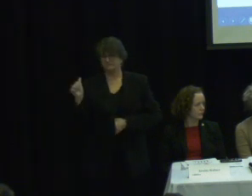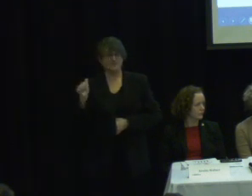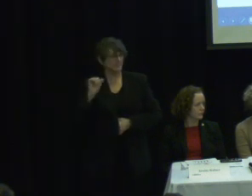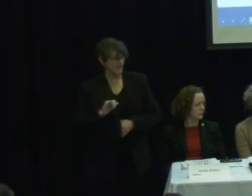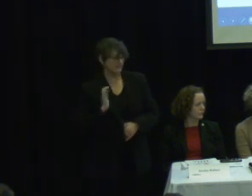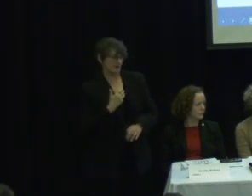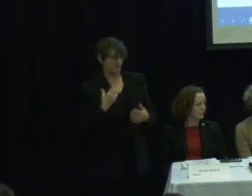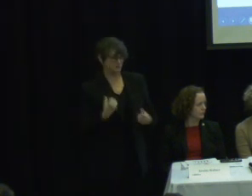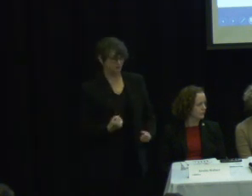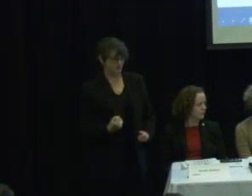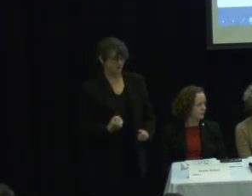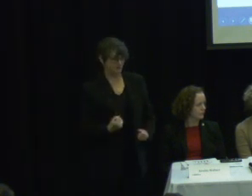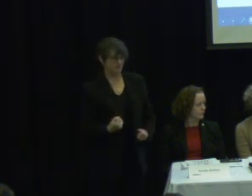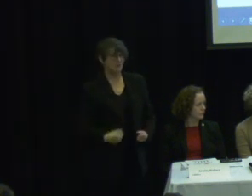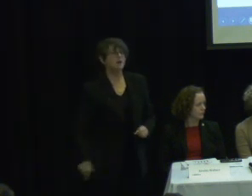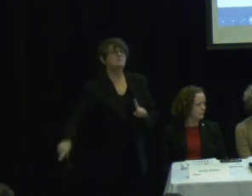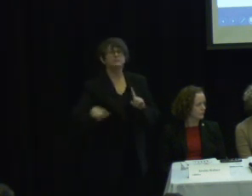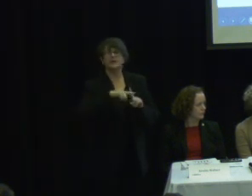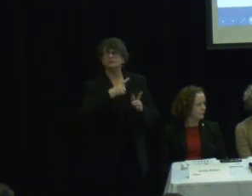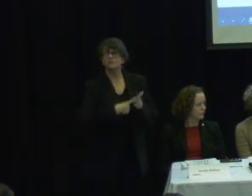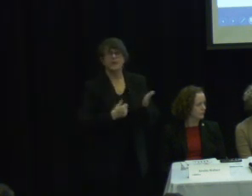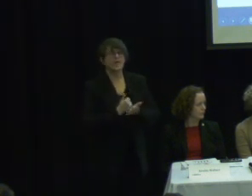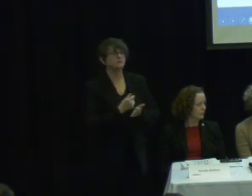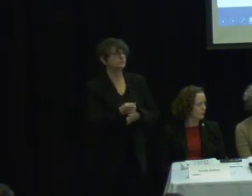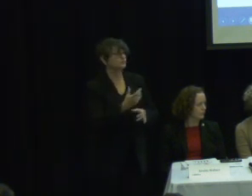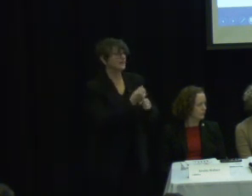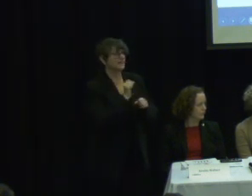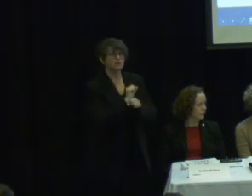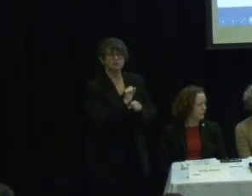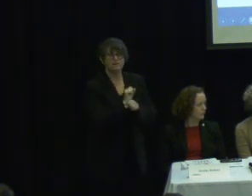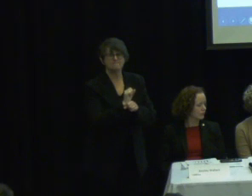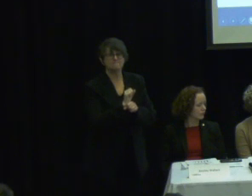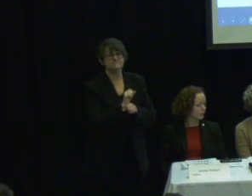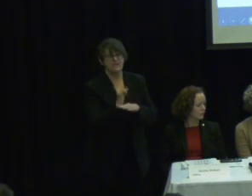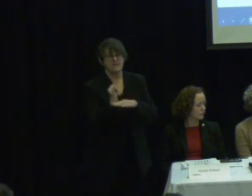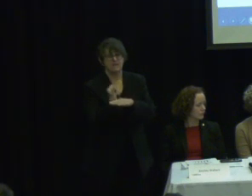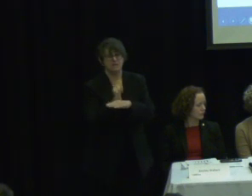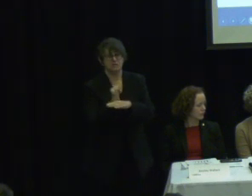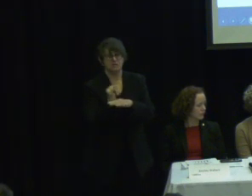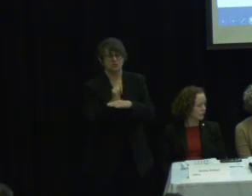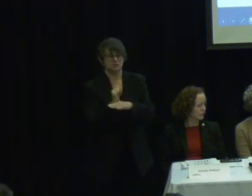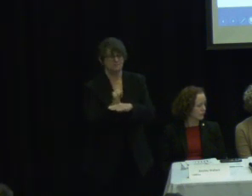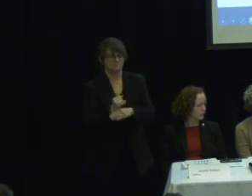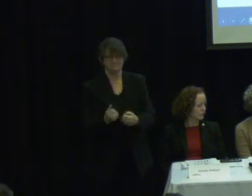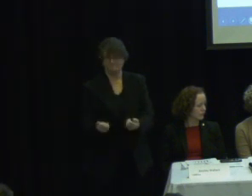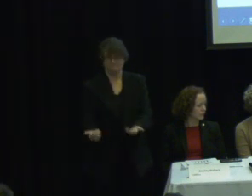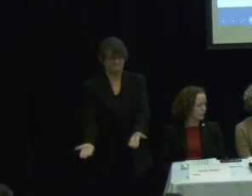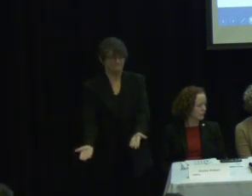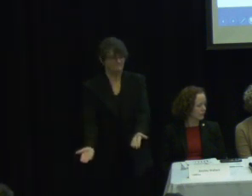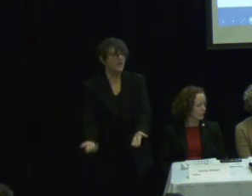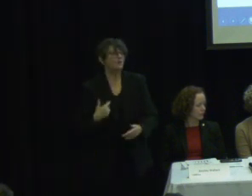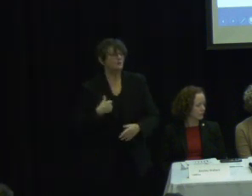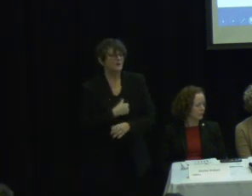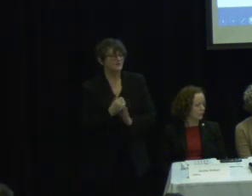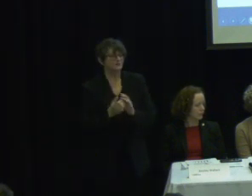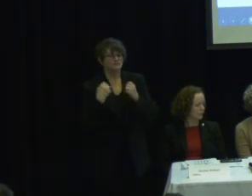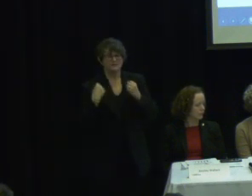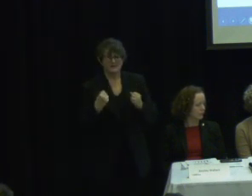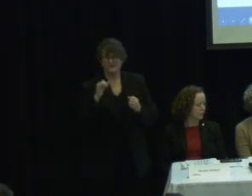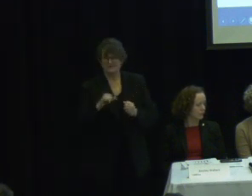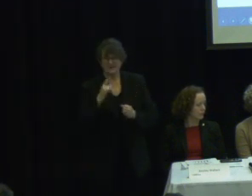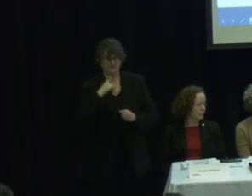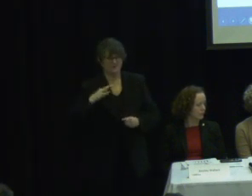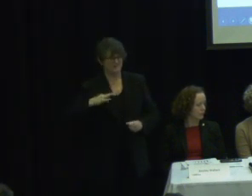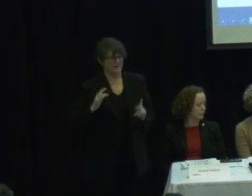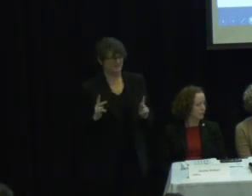the other thing that really helps you get a job is having an internship. And we think we're going to strengthen that message to Maine people.